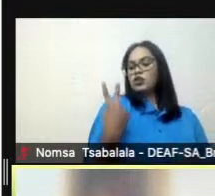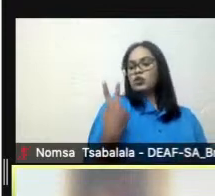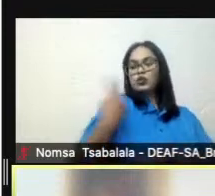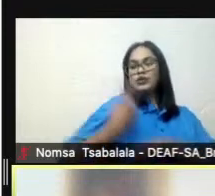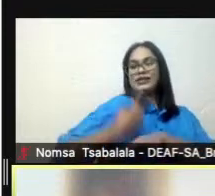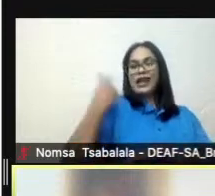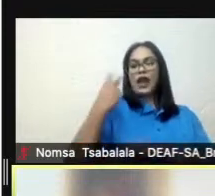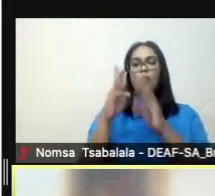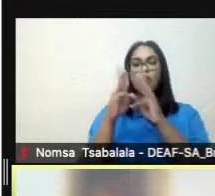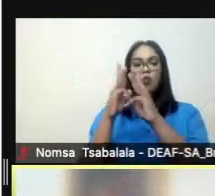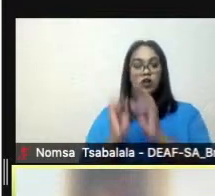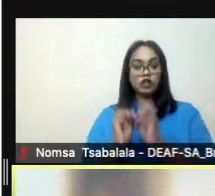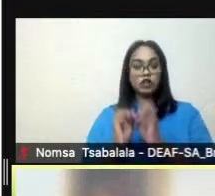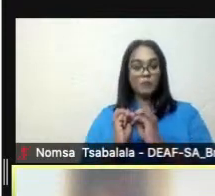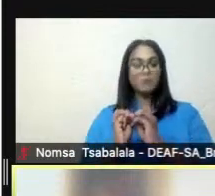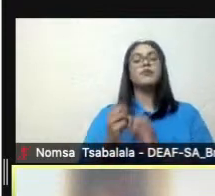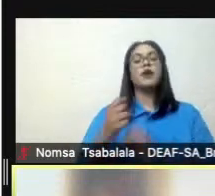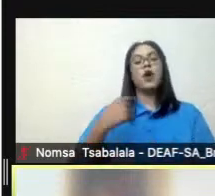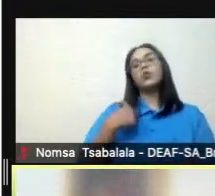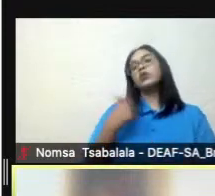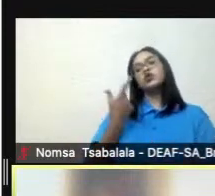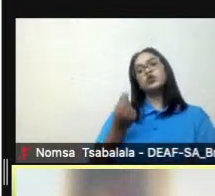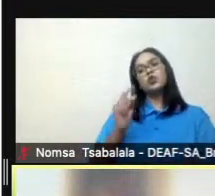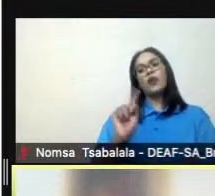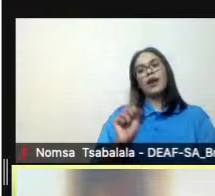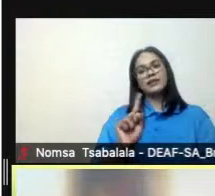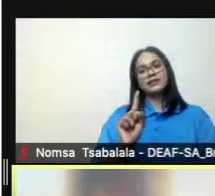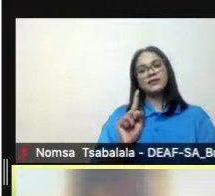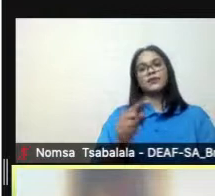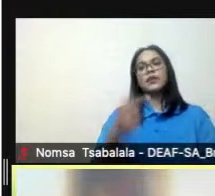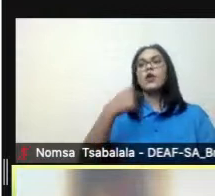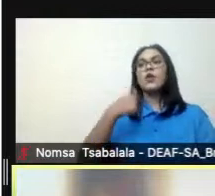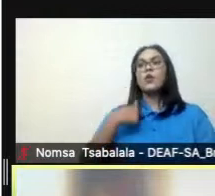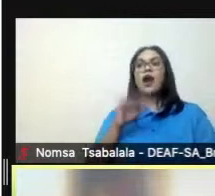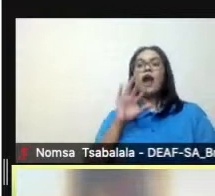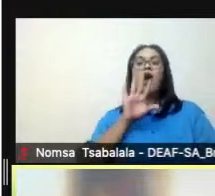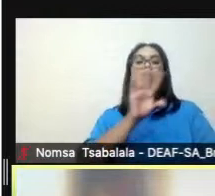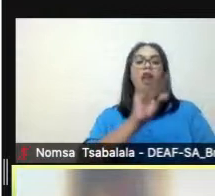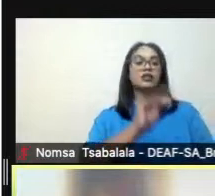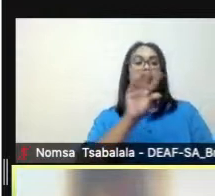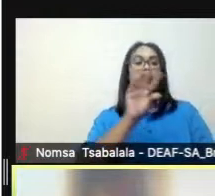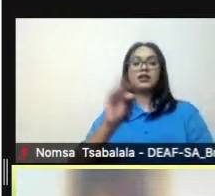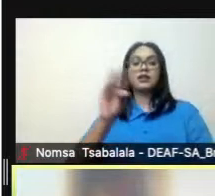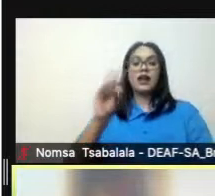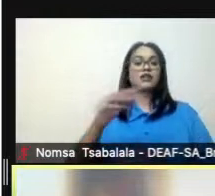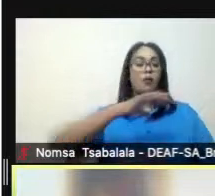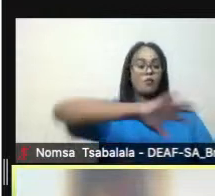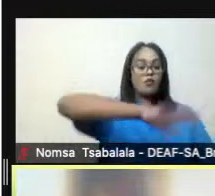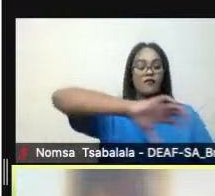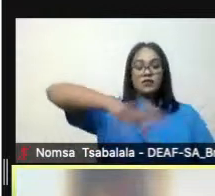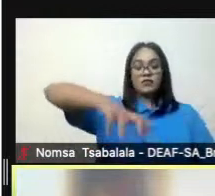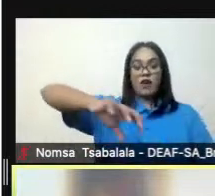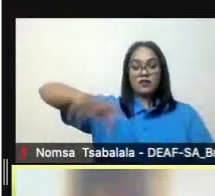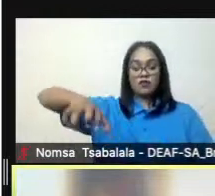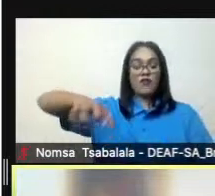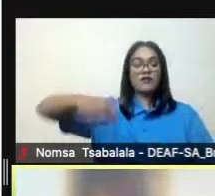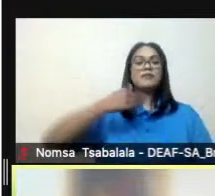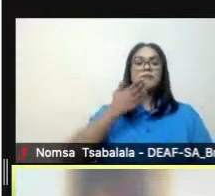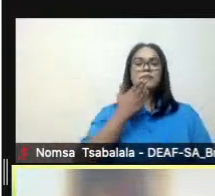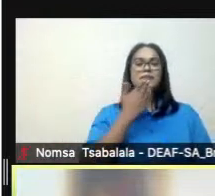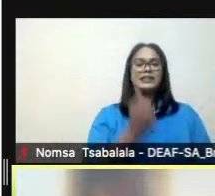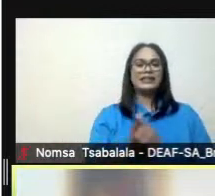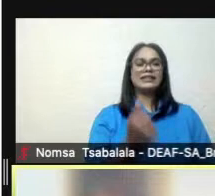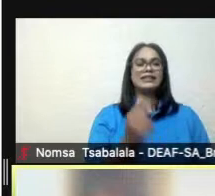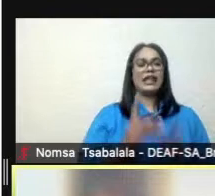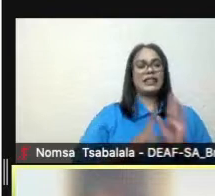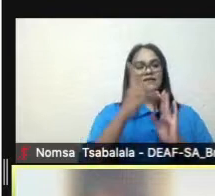Now, what did we do? We then asked provinces to develop their plans. Once they developed their plans, they finalized them,